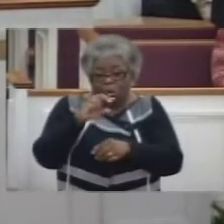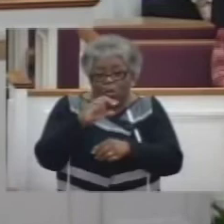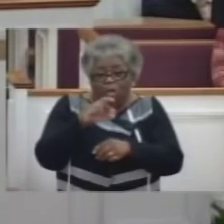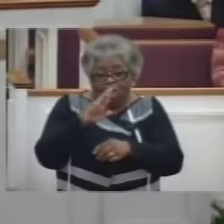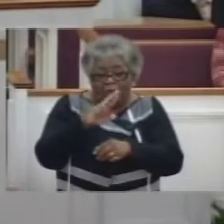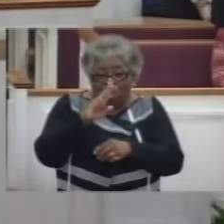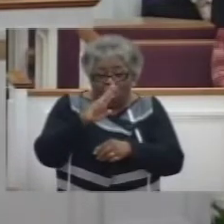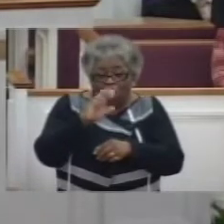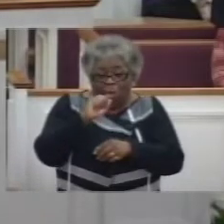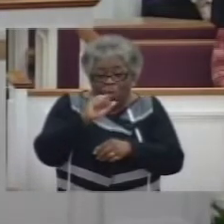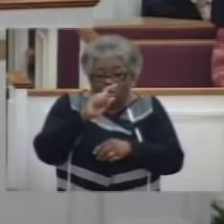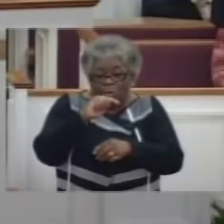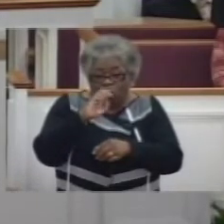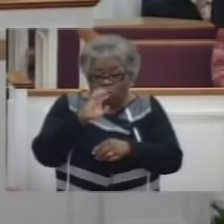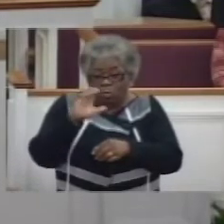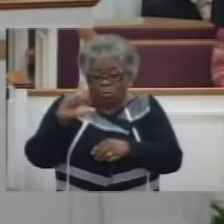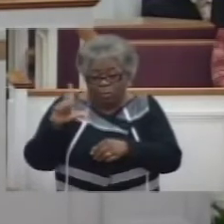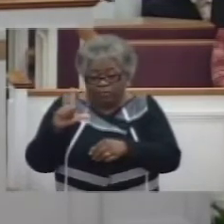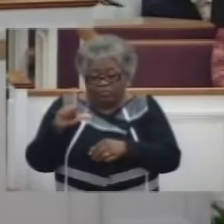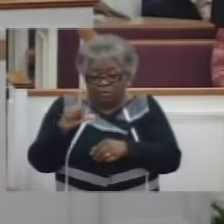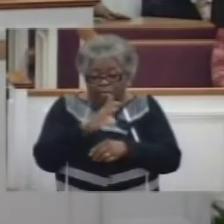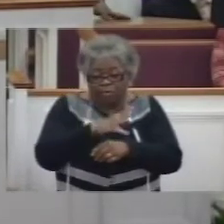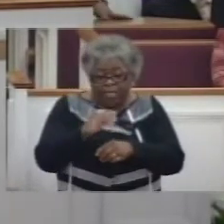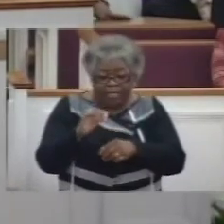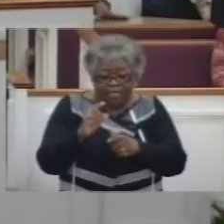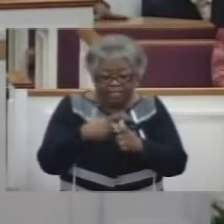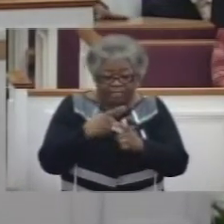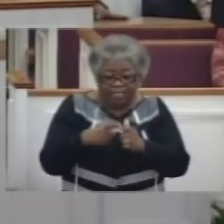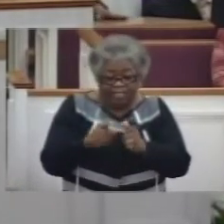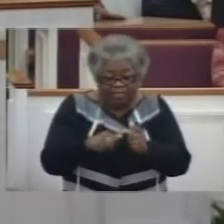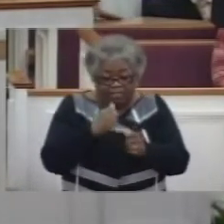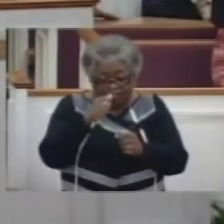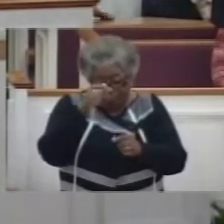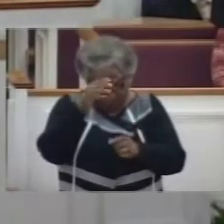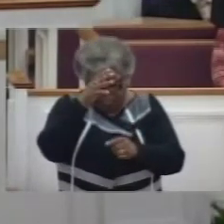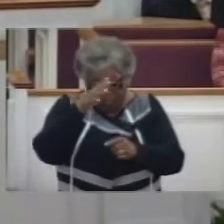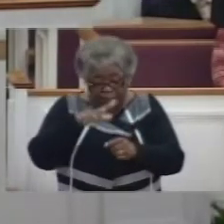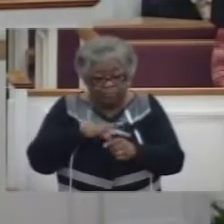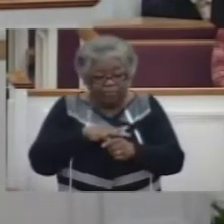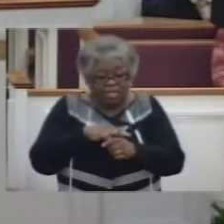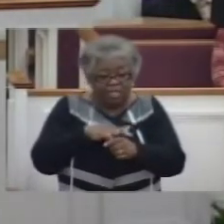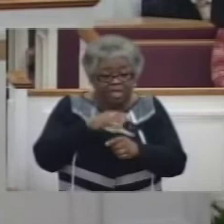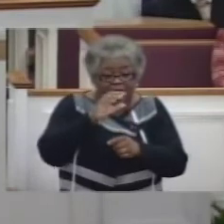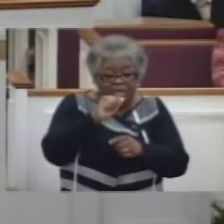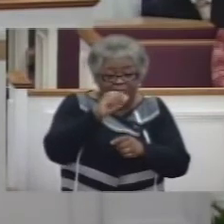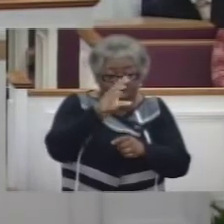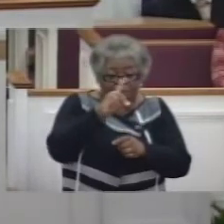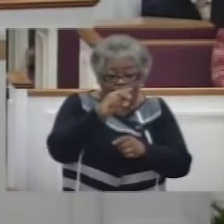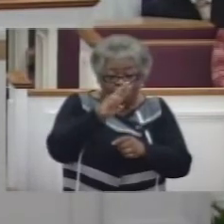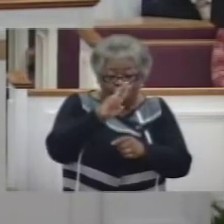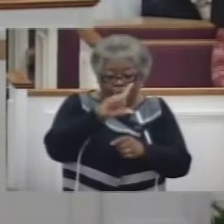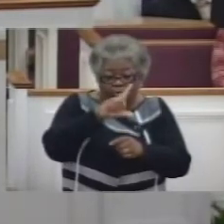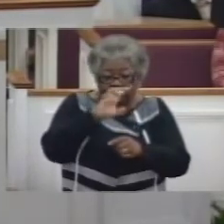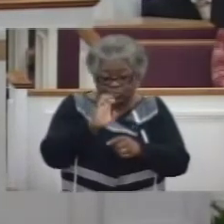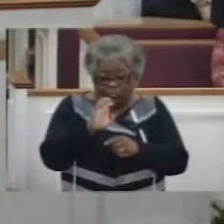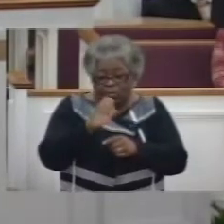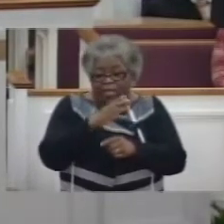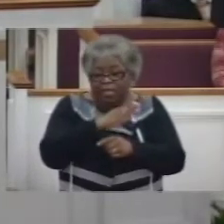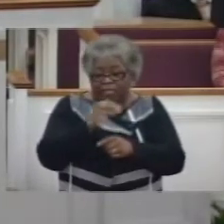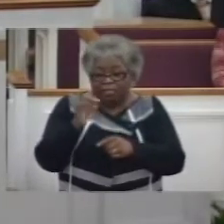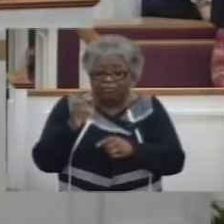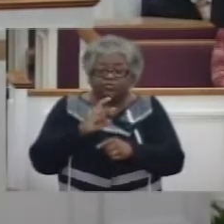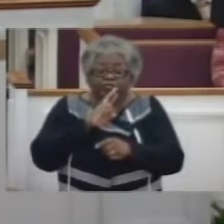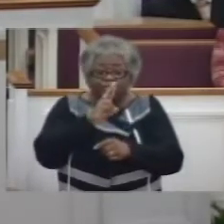6'11½". And then behind him came Abdul-Jabbar, He was a man, or his